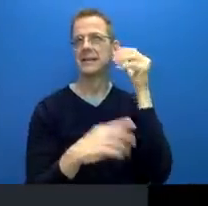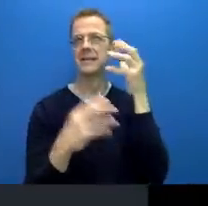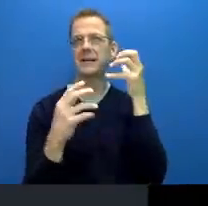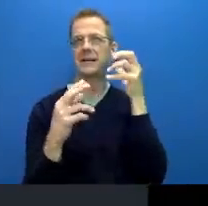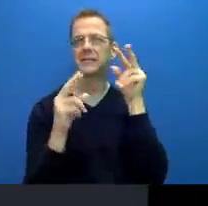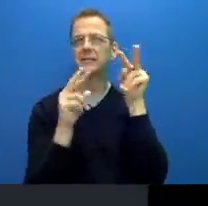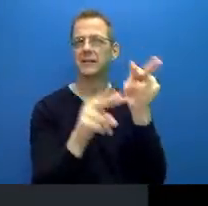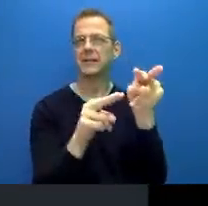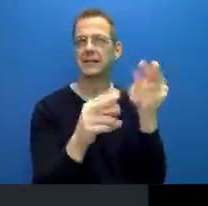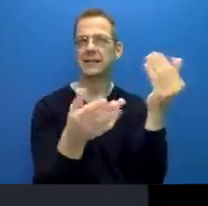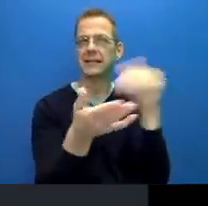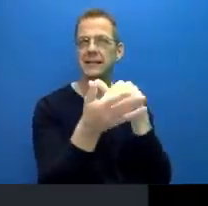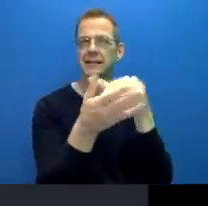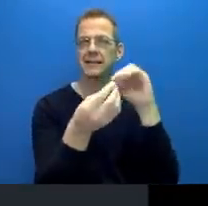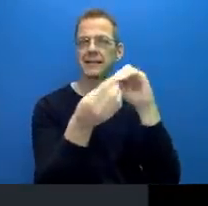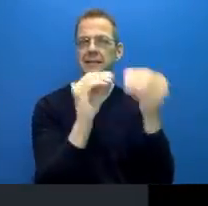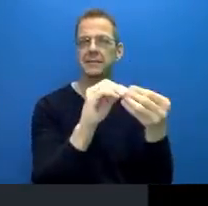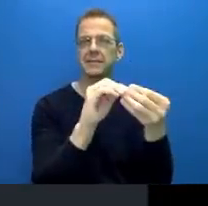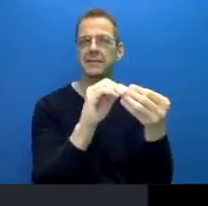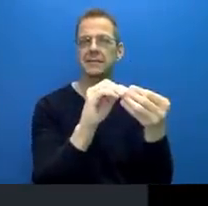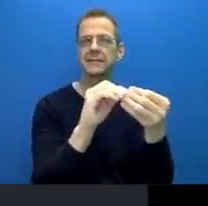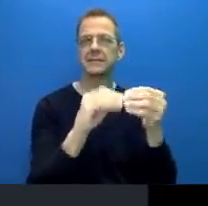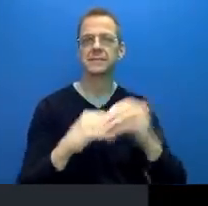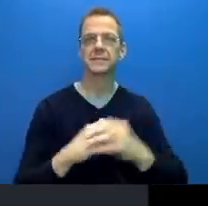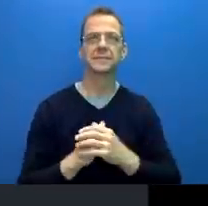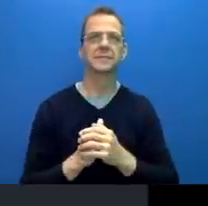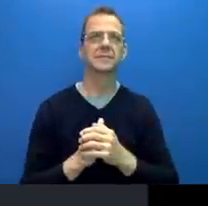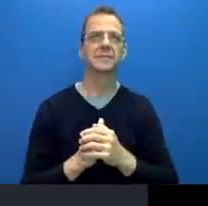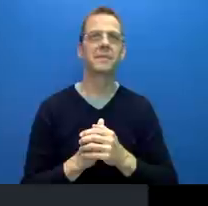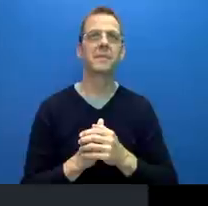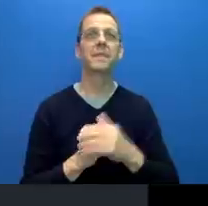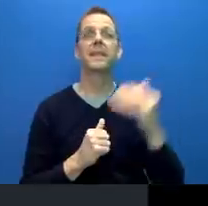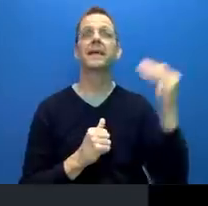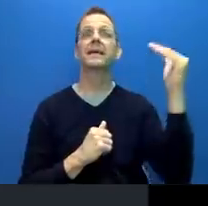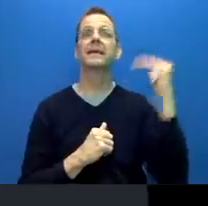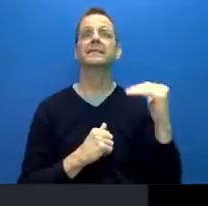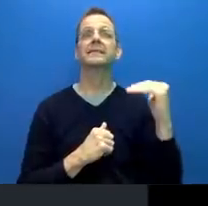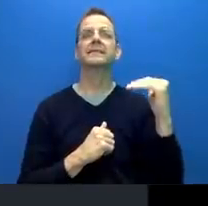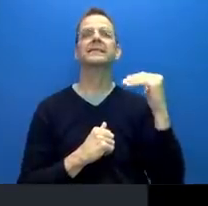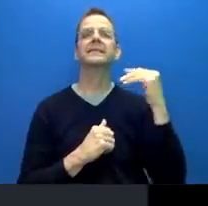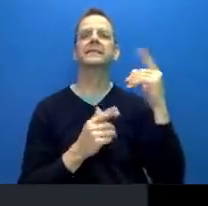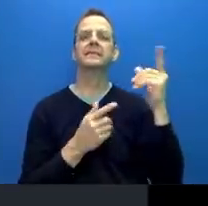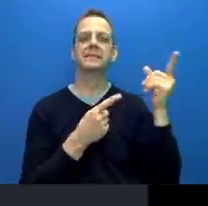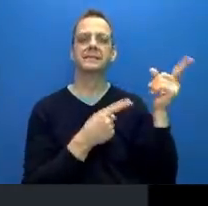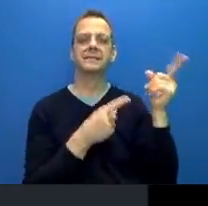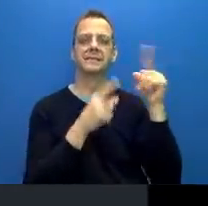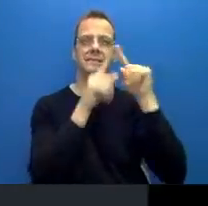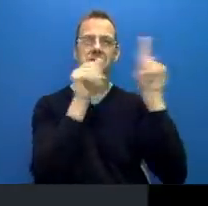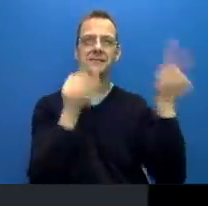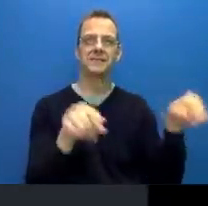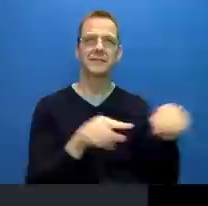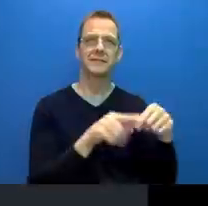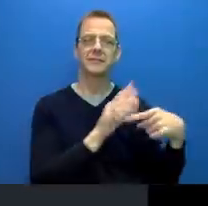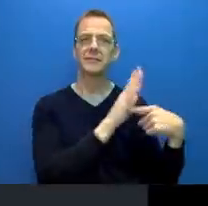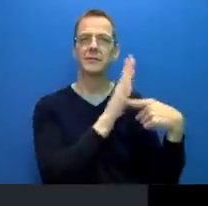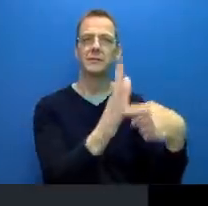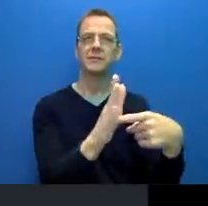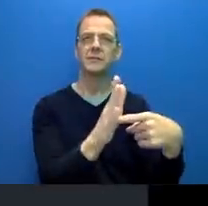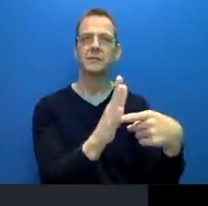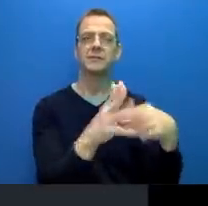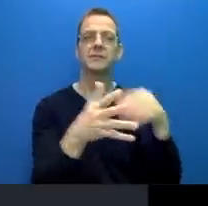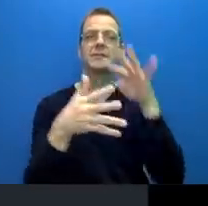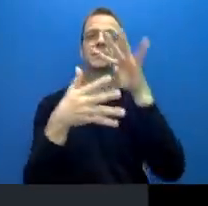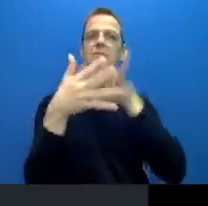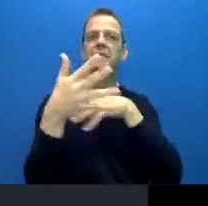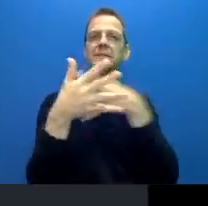cases that we saw last November. However, we've only been in school for less than a week. So we saw